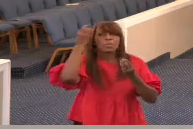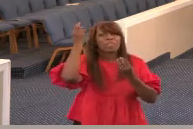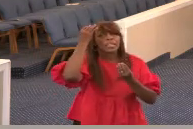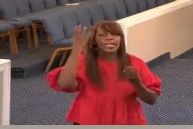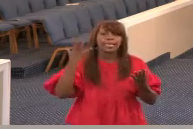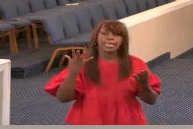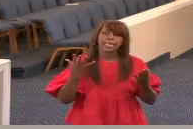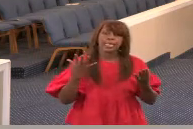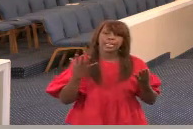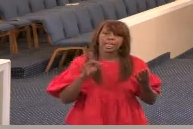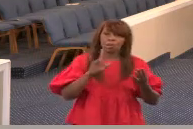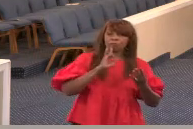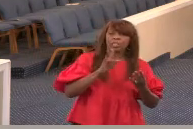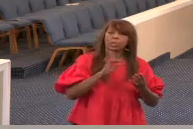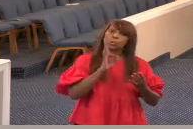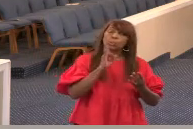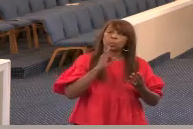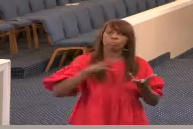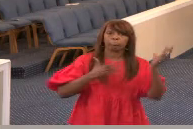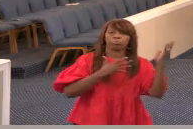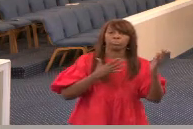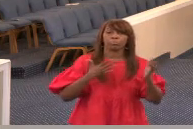A hurricane is coming up the coast.